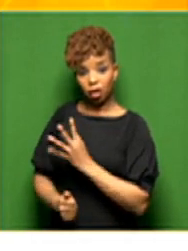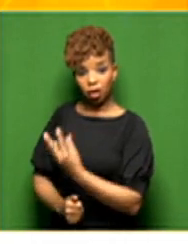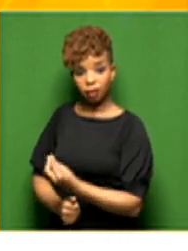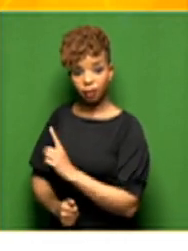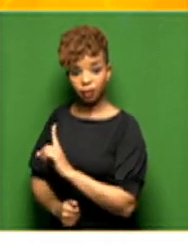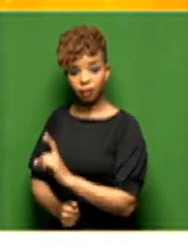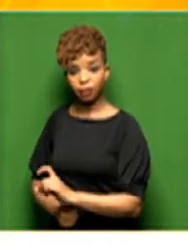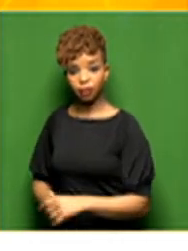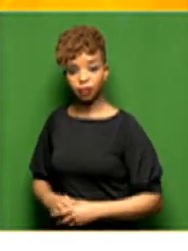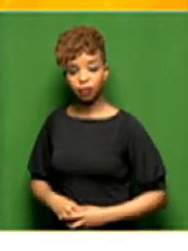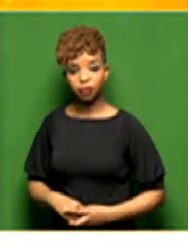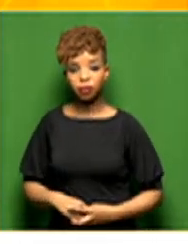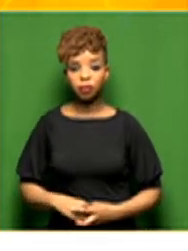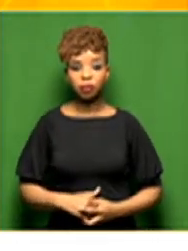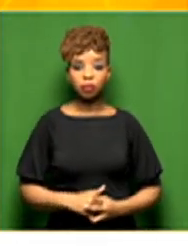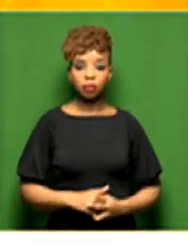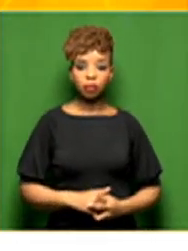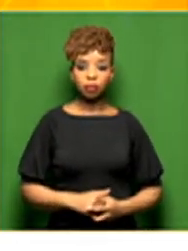Well, that's the thing.